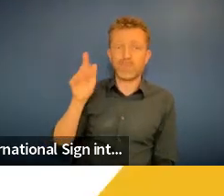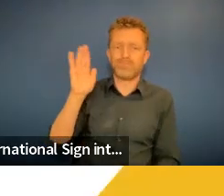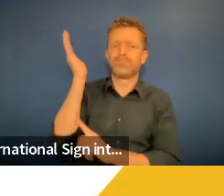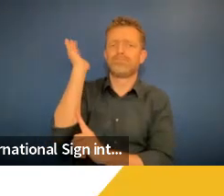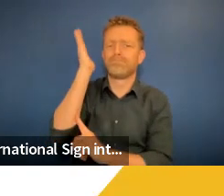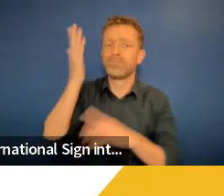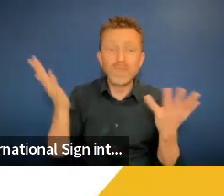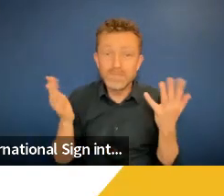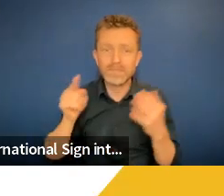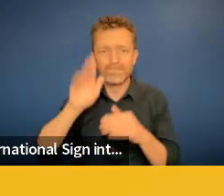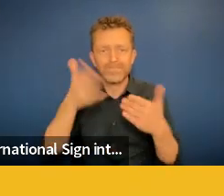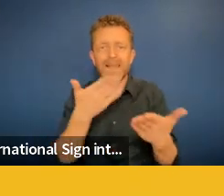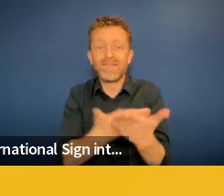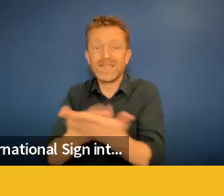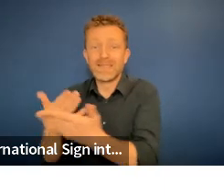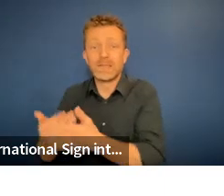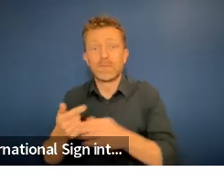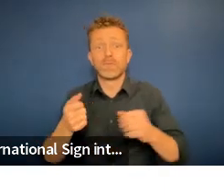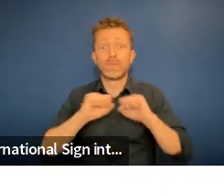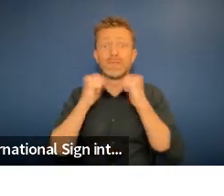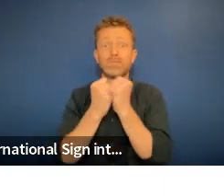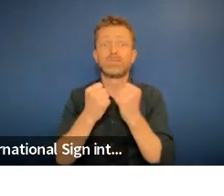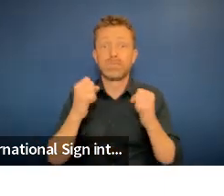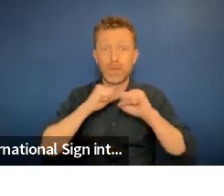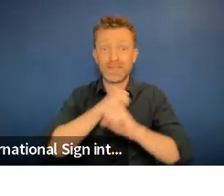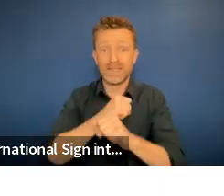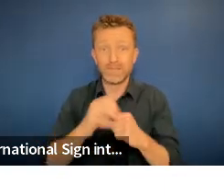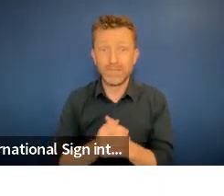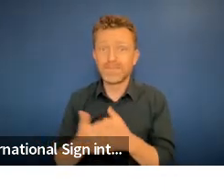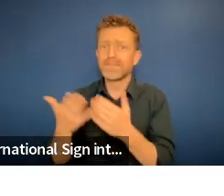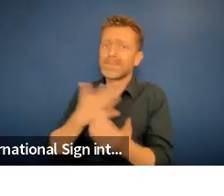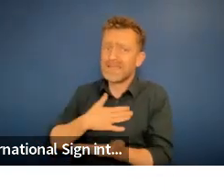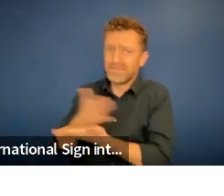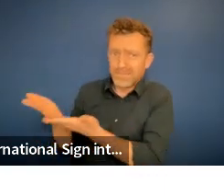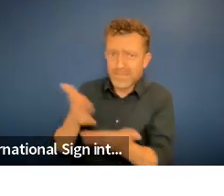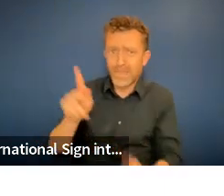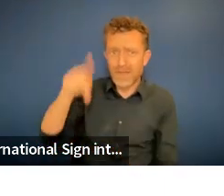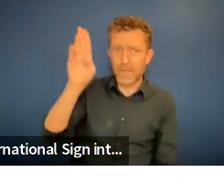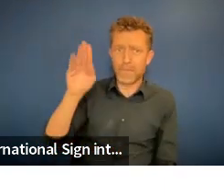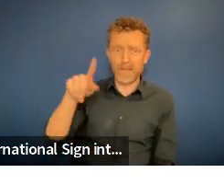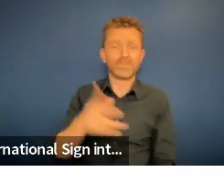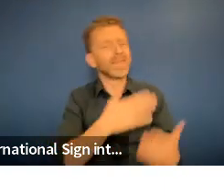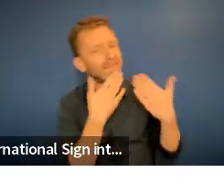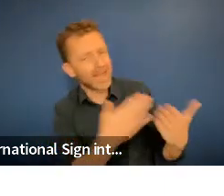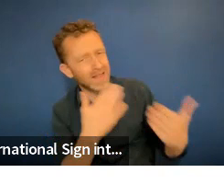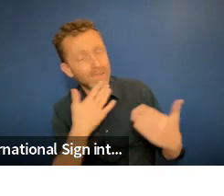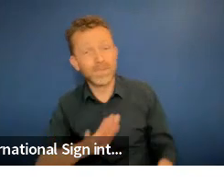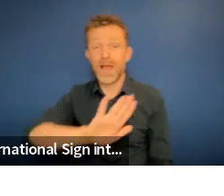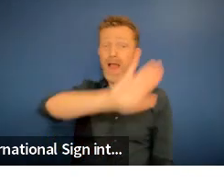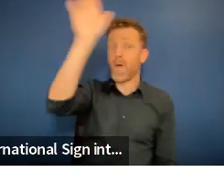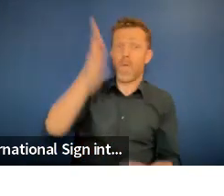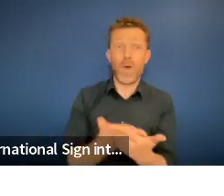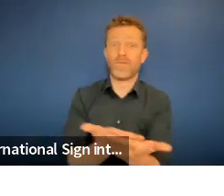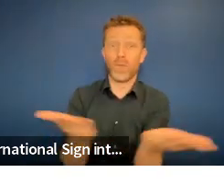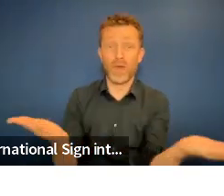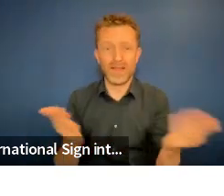Hi, everyone, and thank you, Fernando, for that introduction. So today I'm going to be talking about the role of